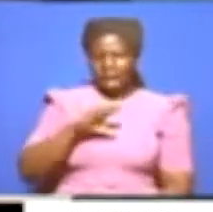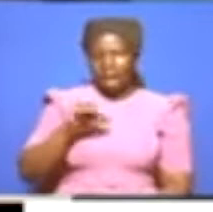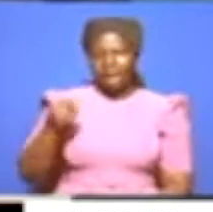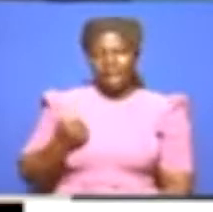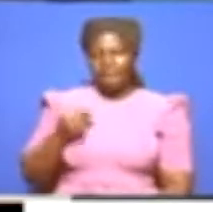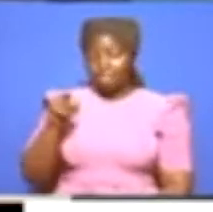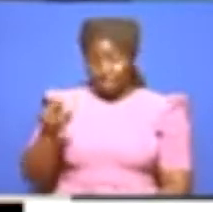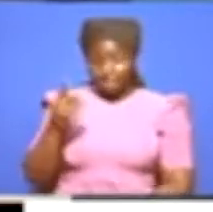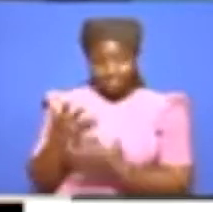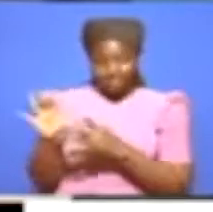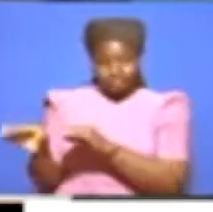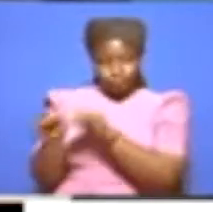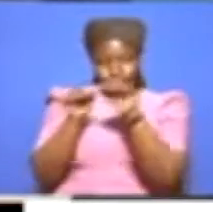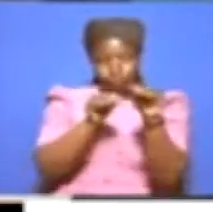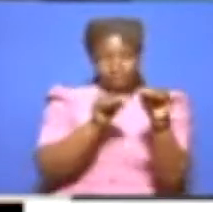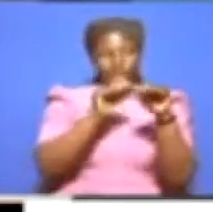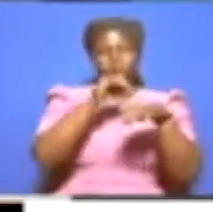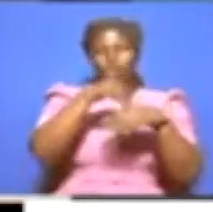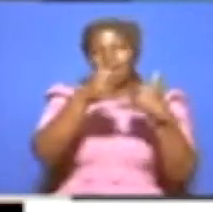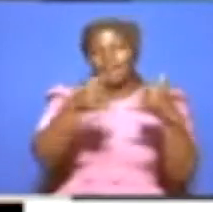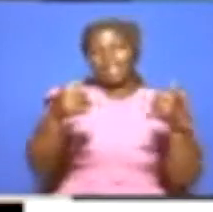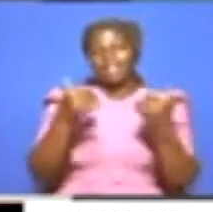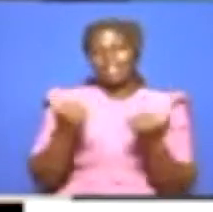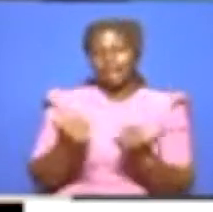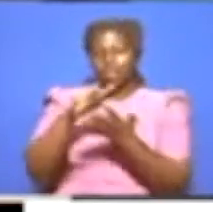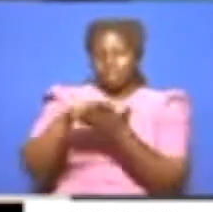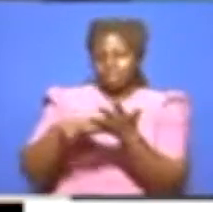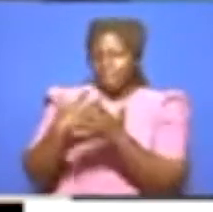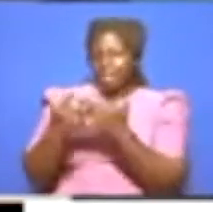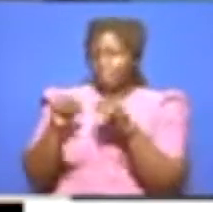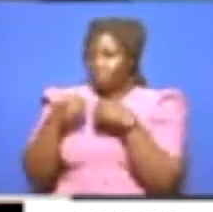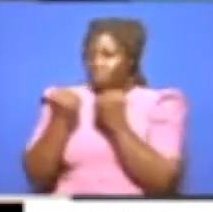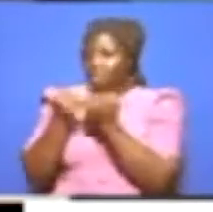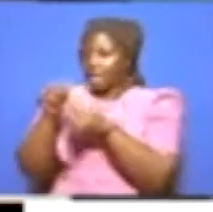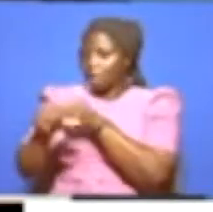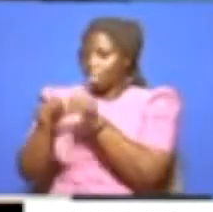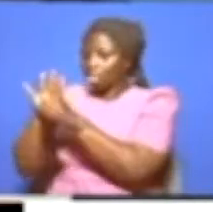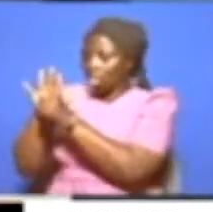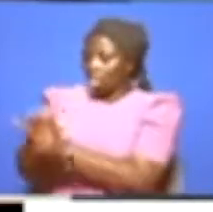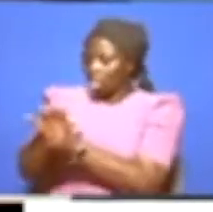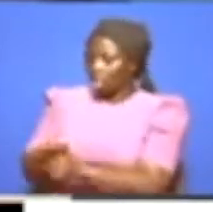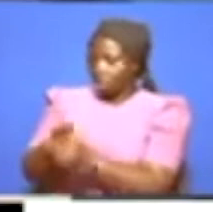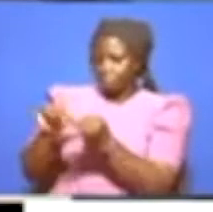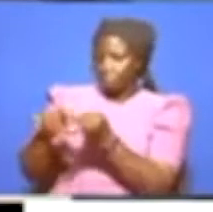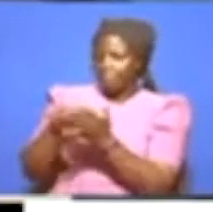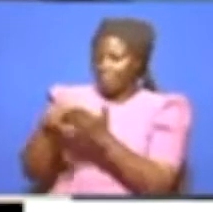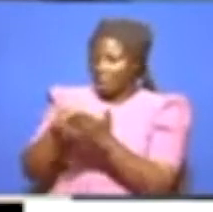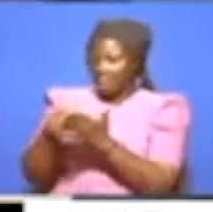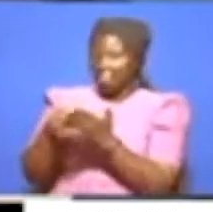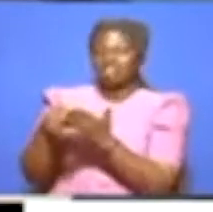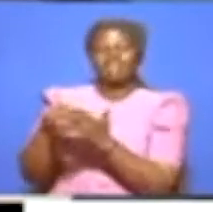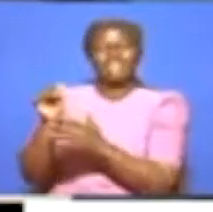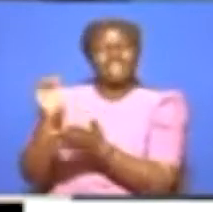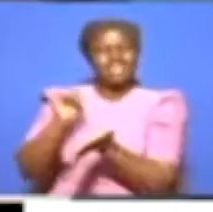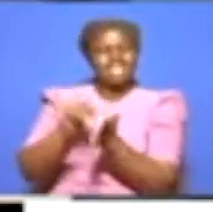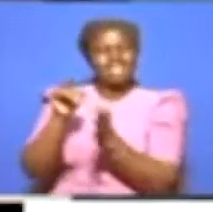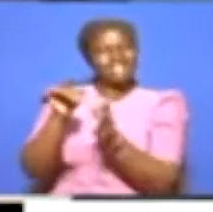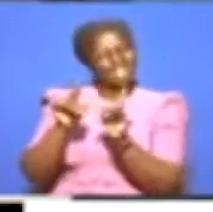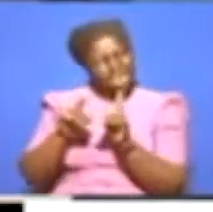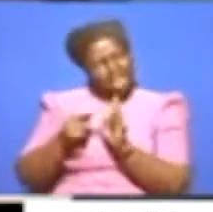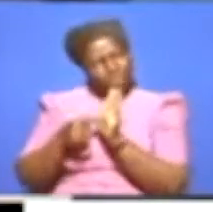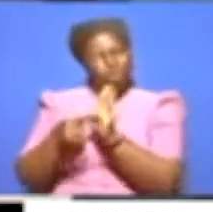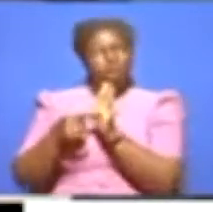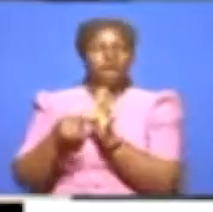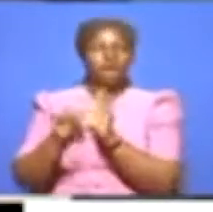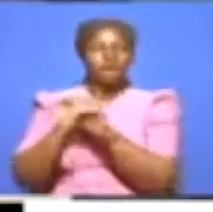structure of society in terms of the disadvantaged, the vulnerable, and the weak, again, these are reflected in society. We